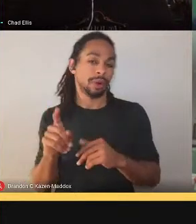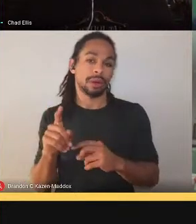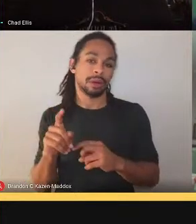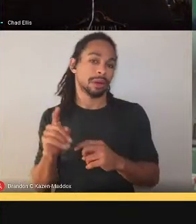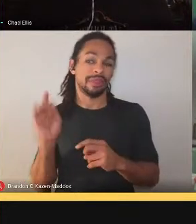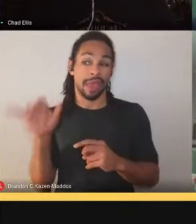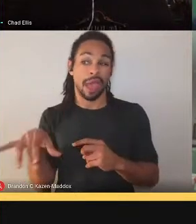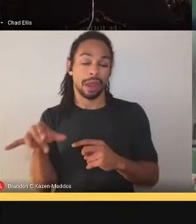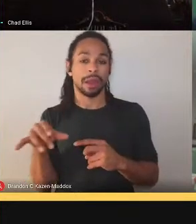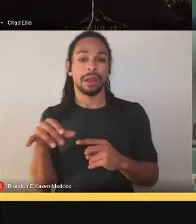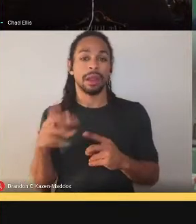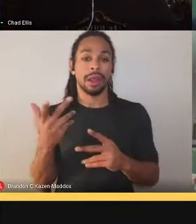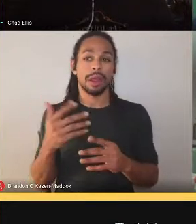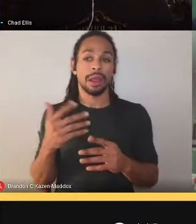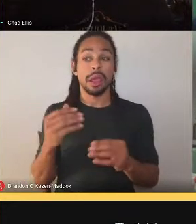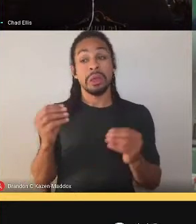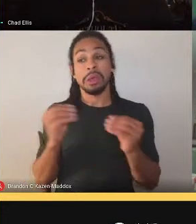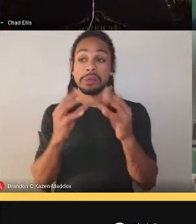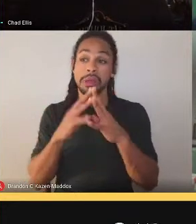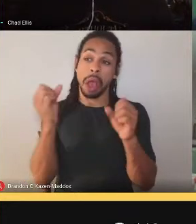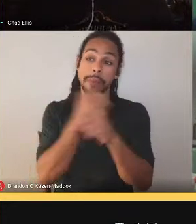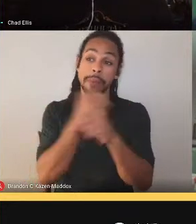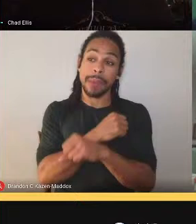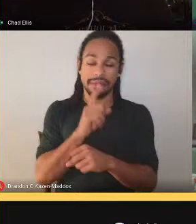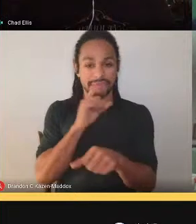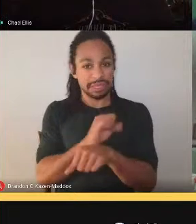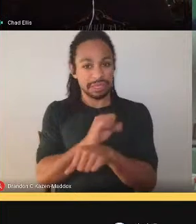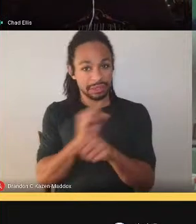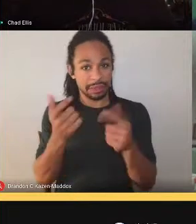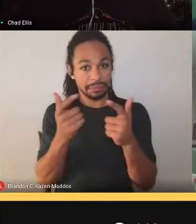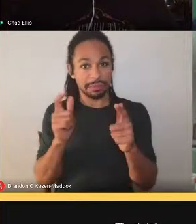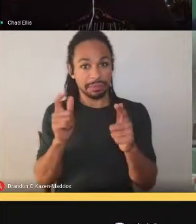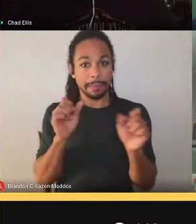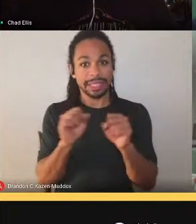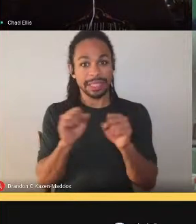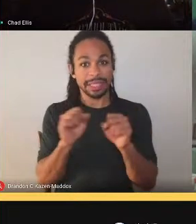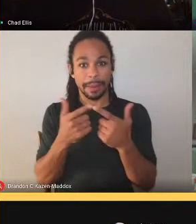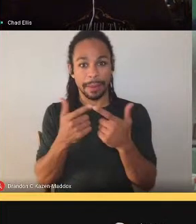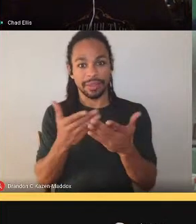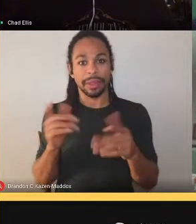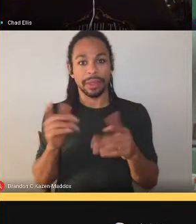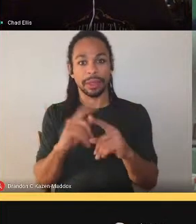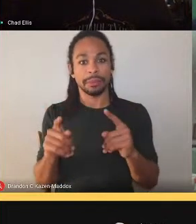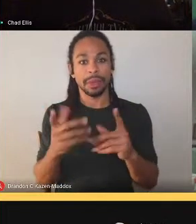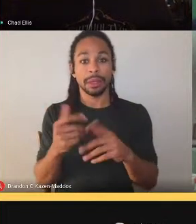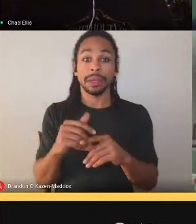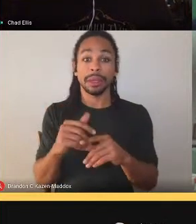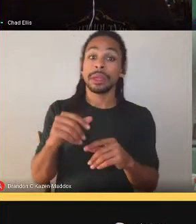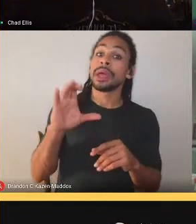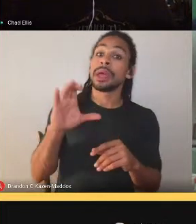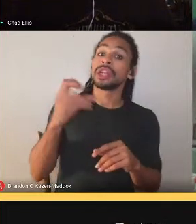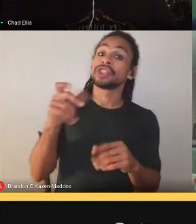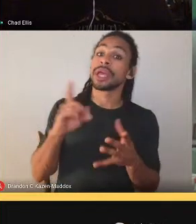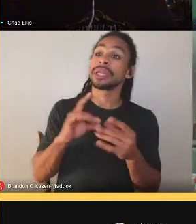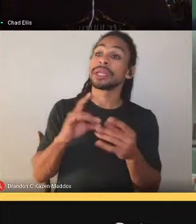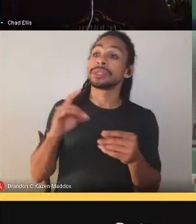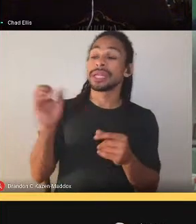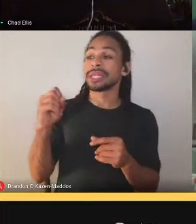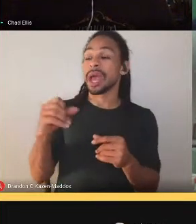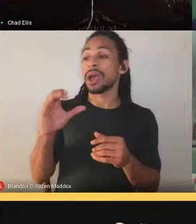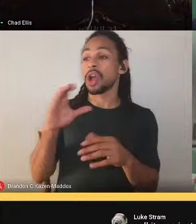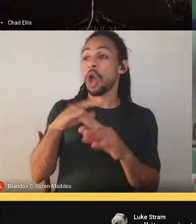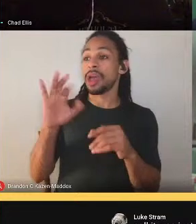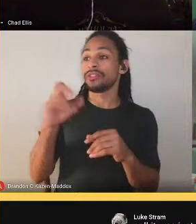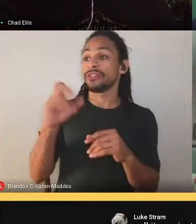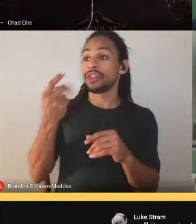thing, but generally... Usually the reputation of Call of Cthulhu is if you're getting in combat, you probably did something wrong. Yeah, well...